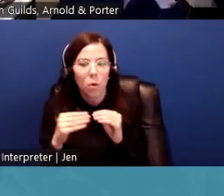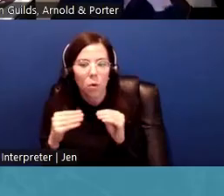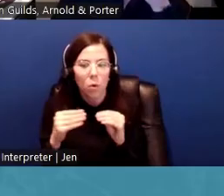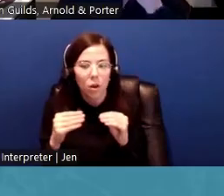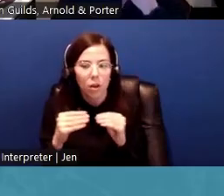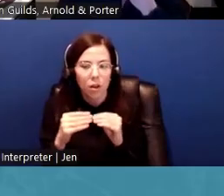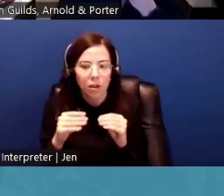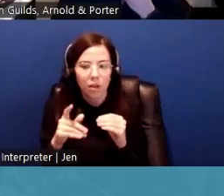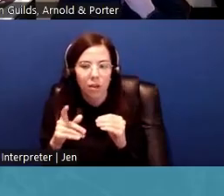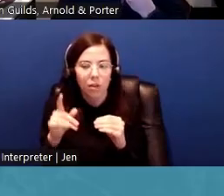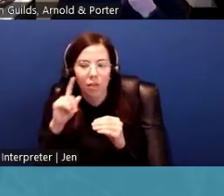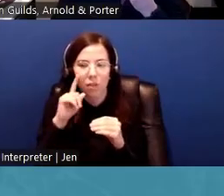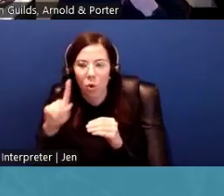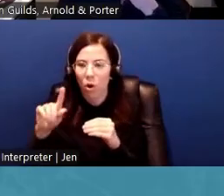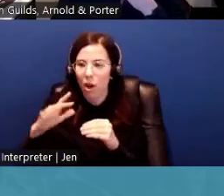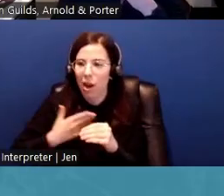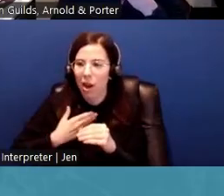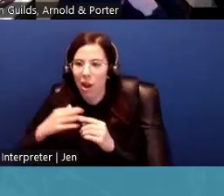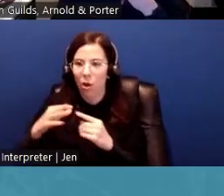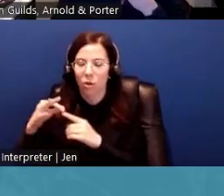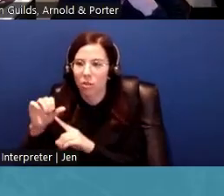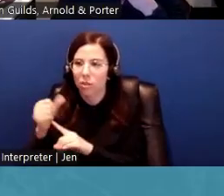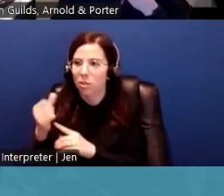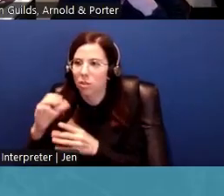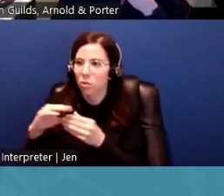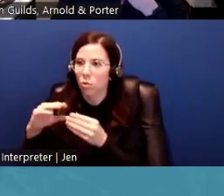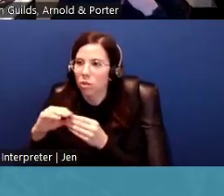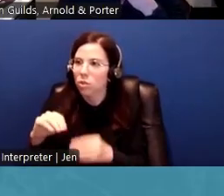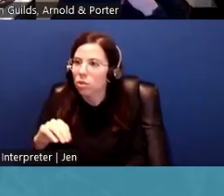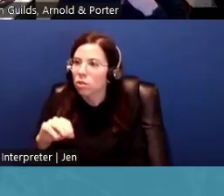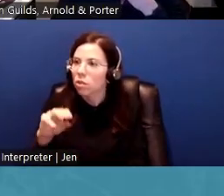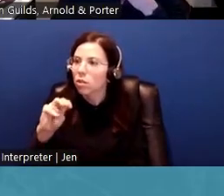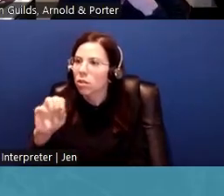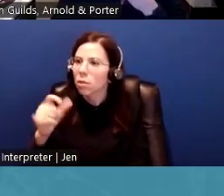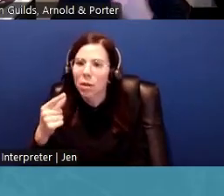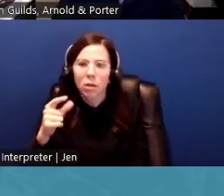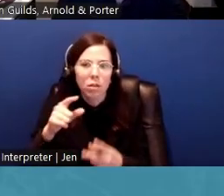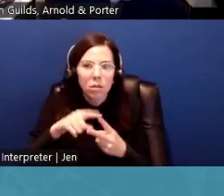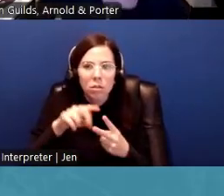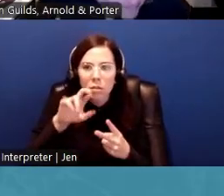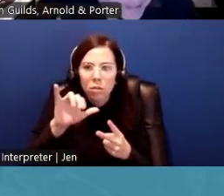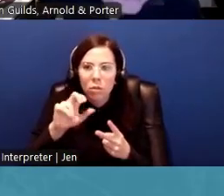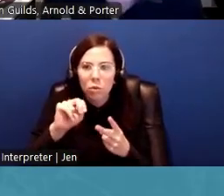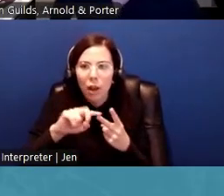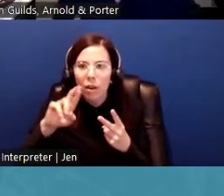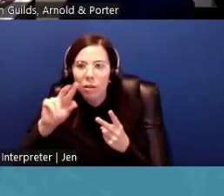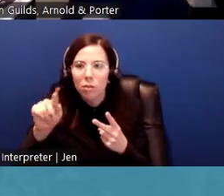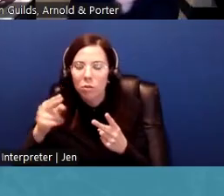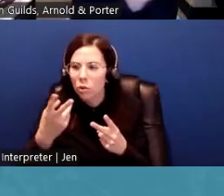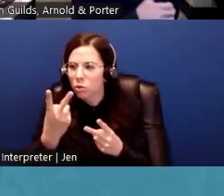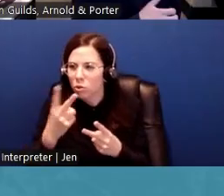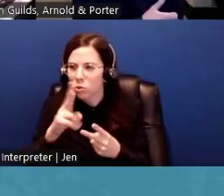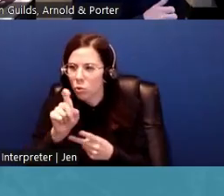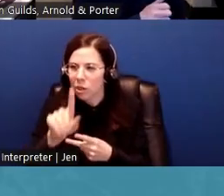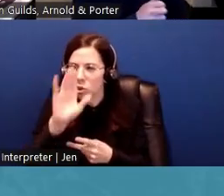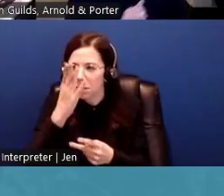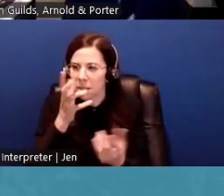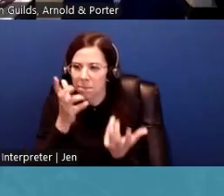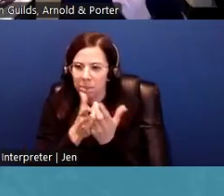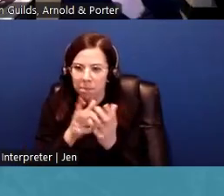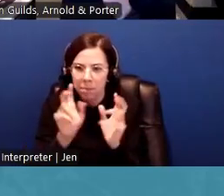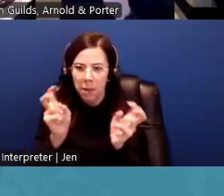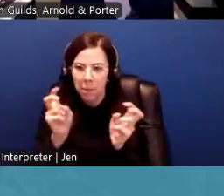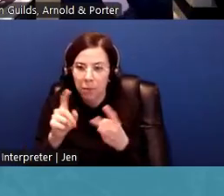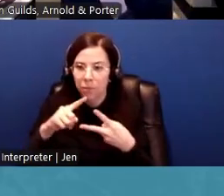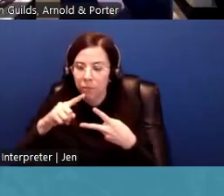our hypothetical. Ryan, there are two questions, or Ryan and Ruth, whoever wants to ask this, that seem relevant right now. And the first